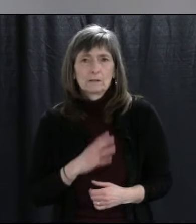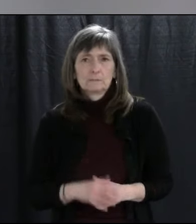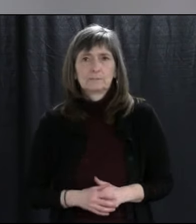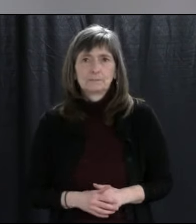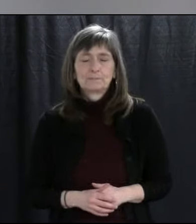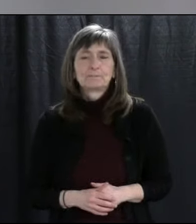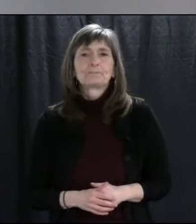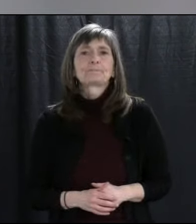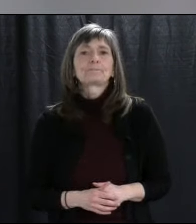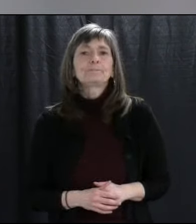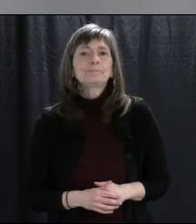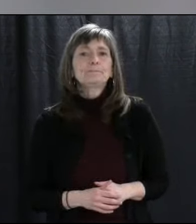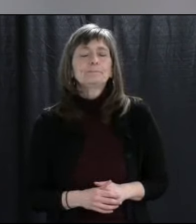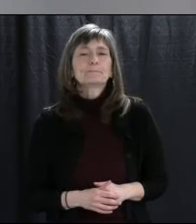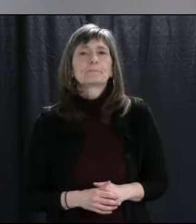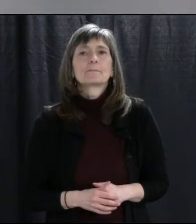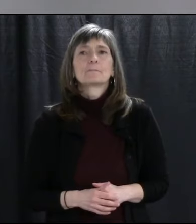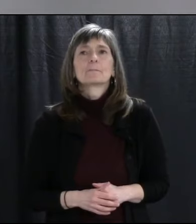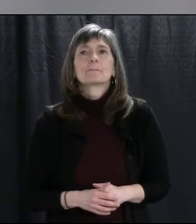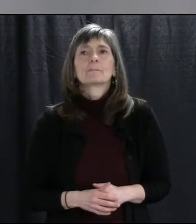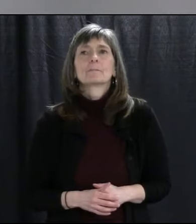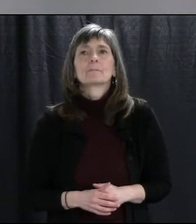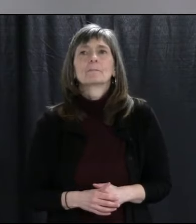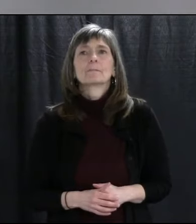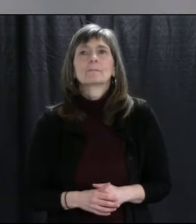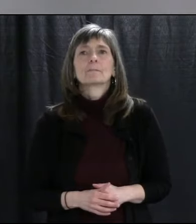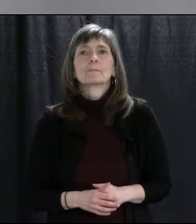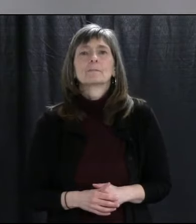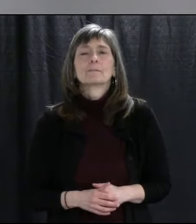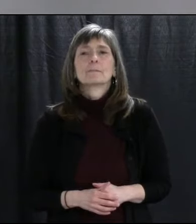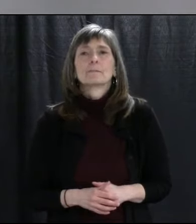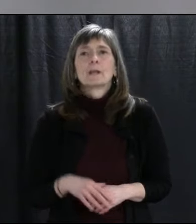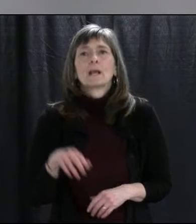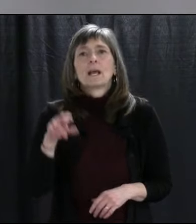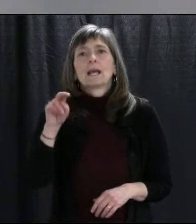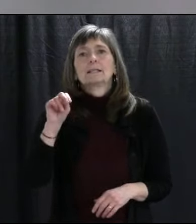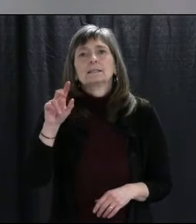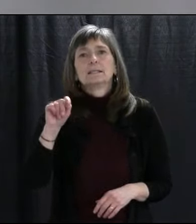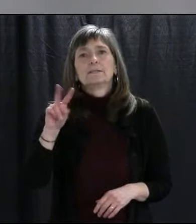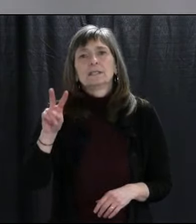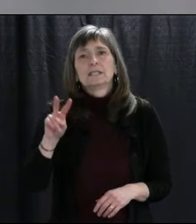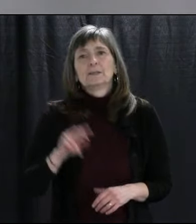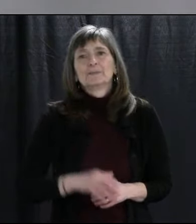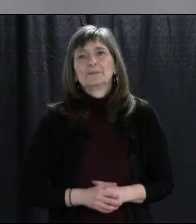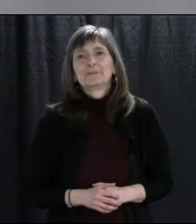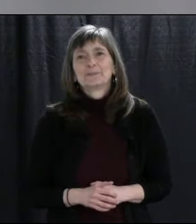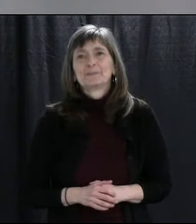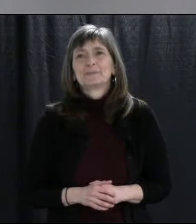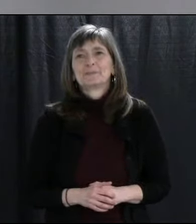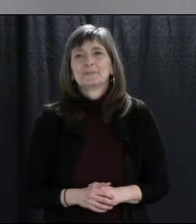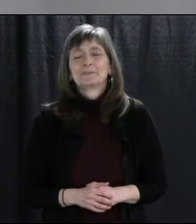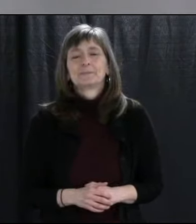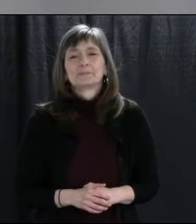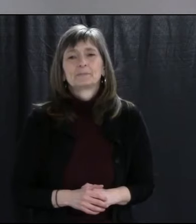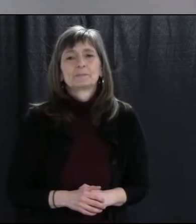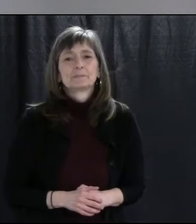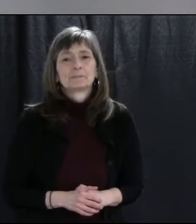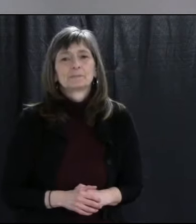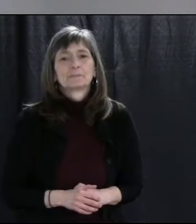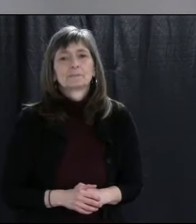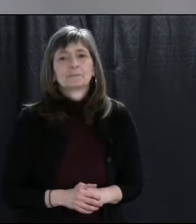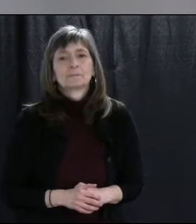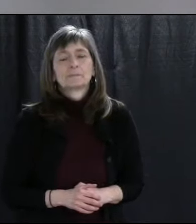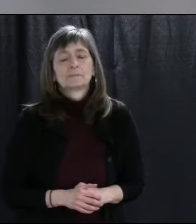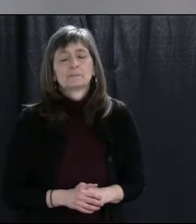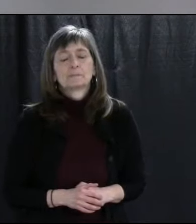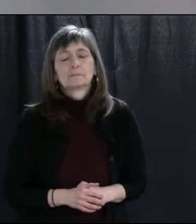Thank you. The next question is from Kelly Ann Roberts from NTV News. Please go